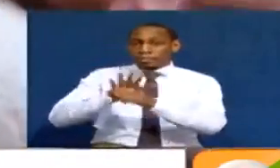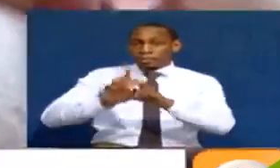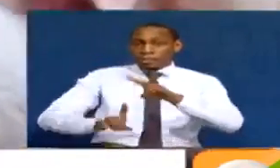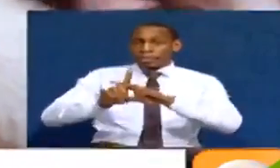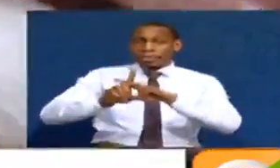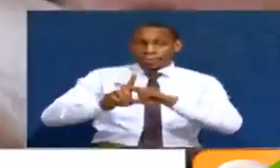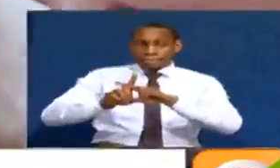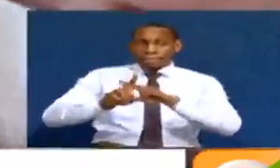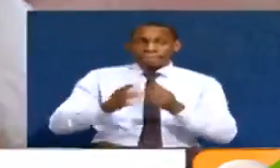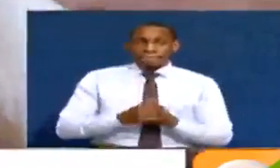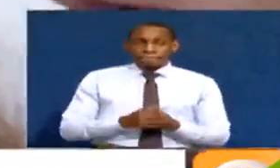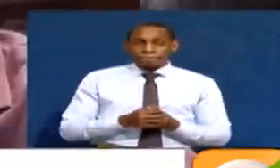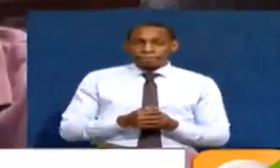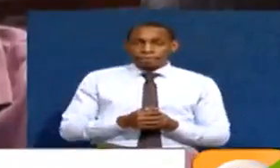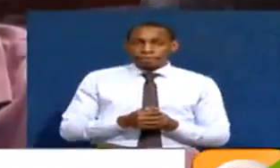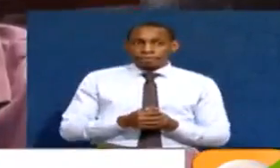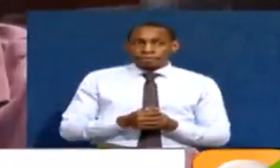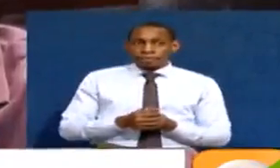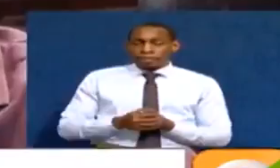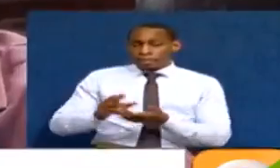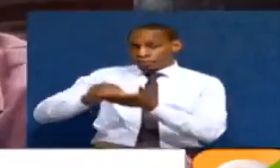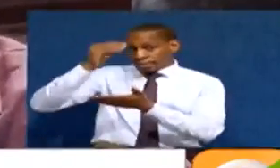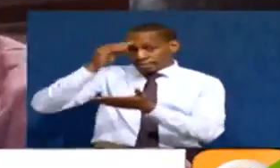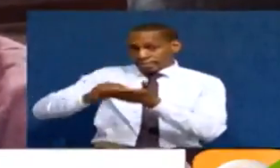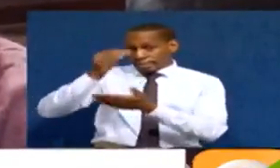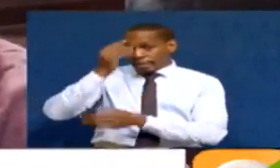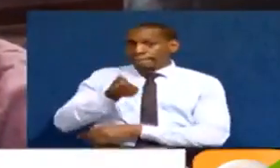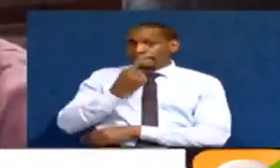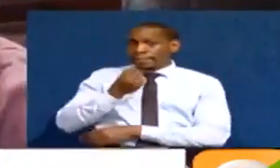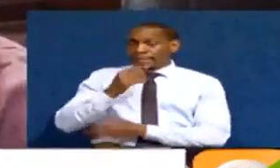of the COVID-19 pandemic. Studying medicine in Germany.